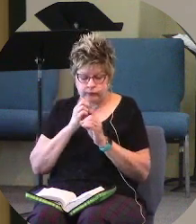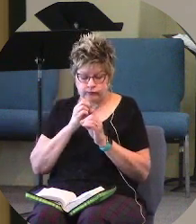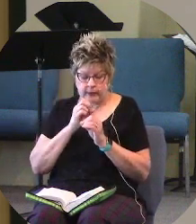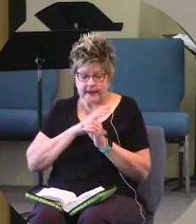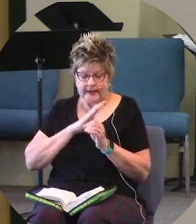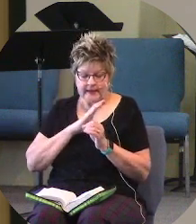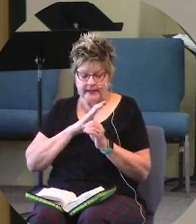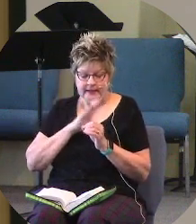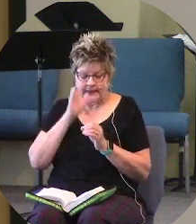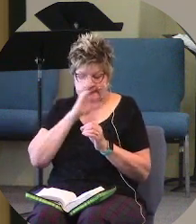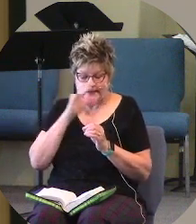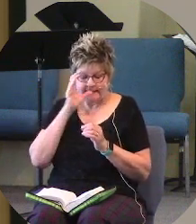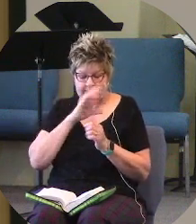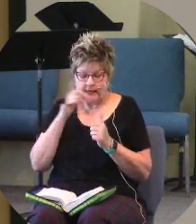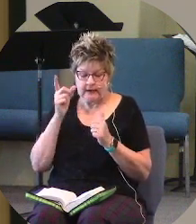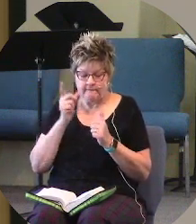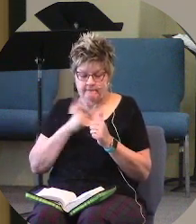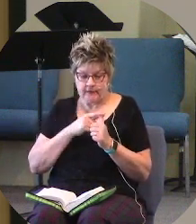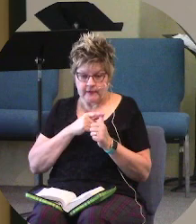first